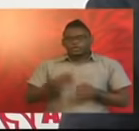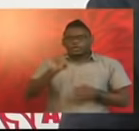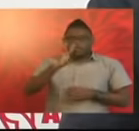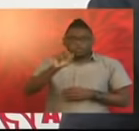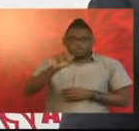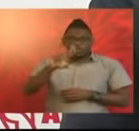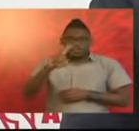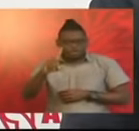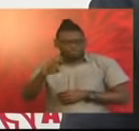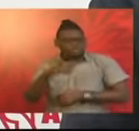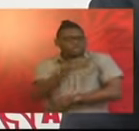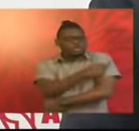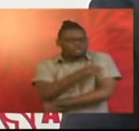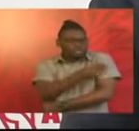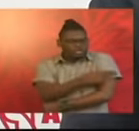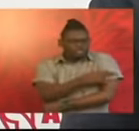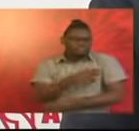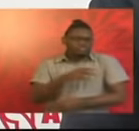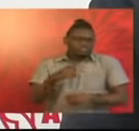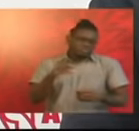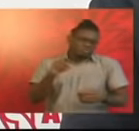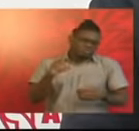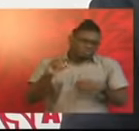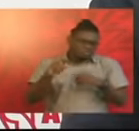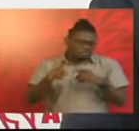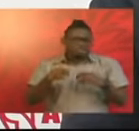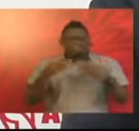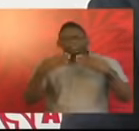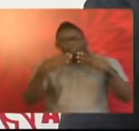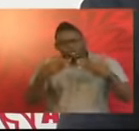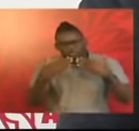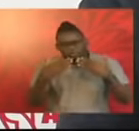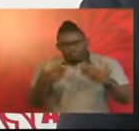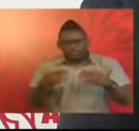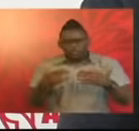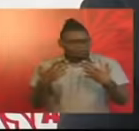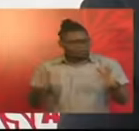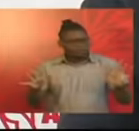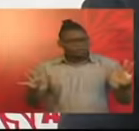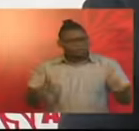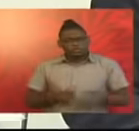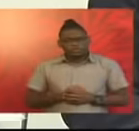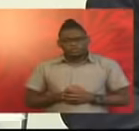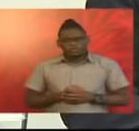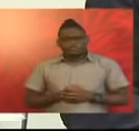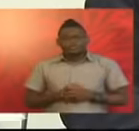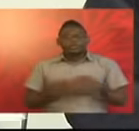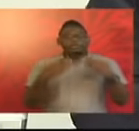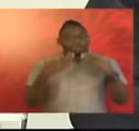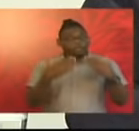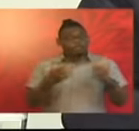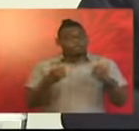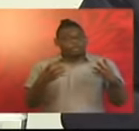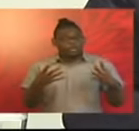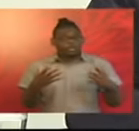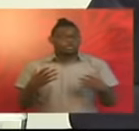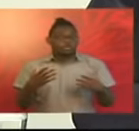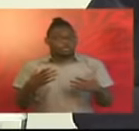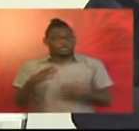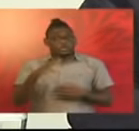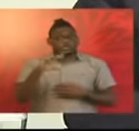100 persons. Thank you, Mr. Alexander. And thank you very much, CEO. We now go to our